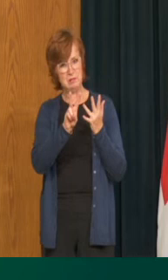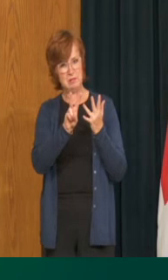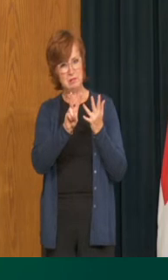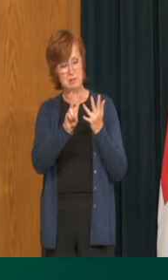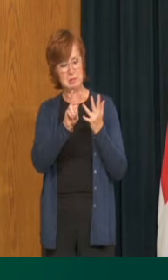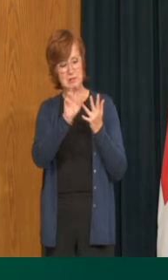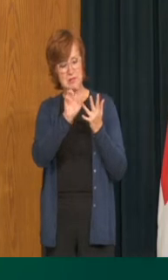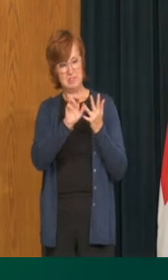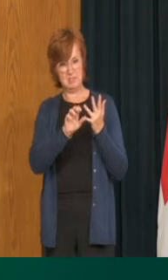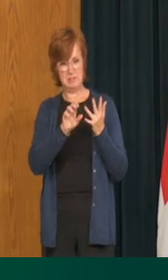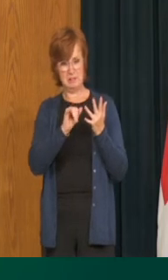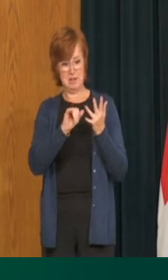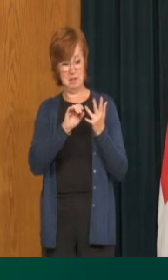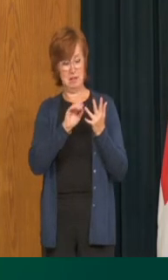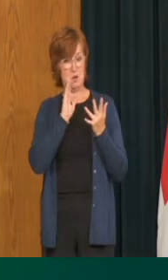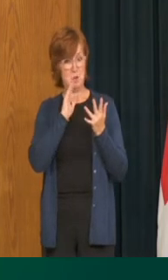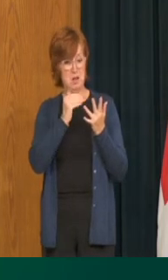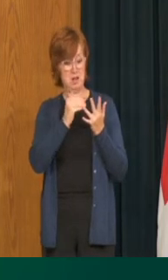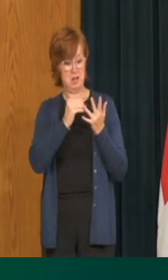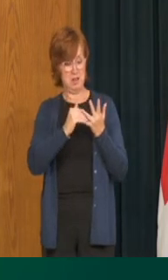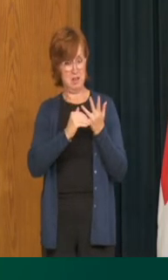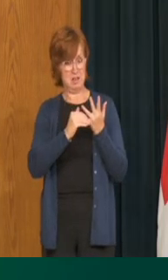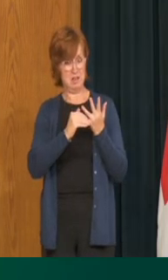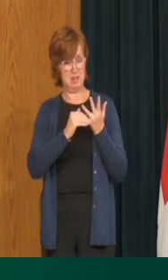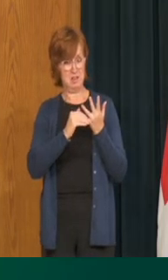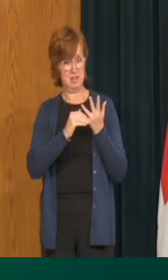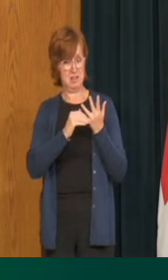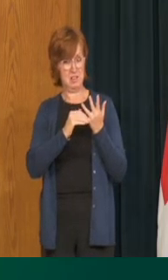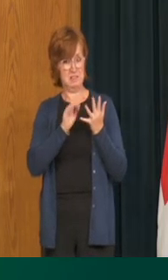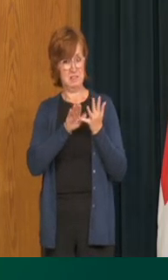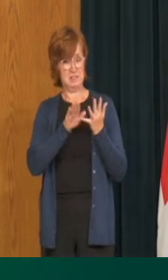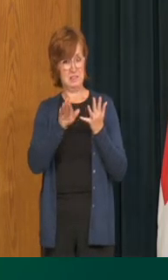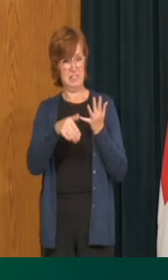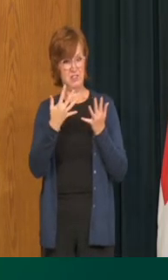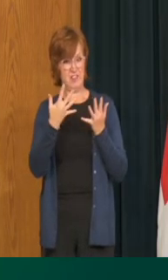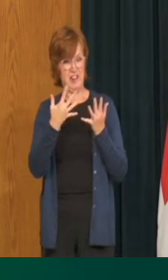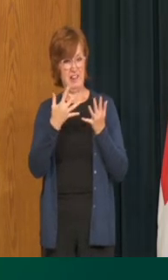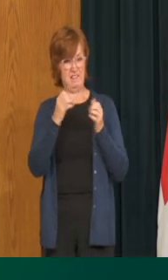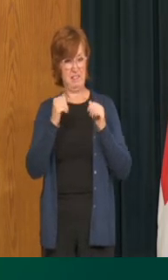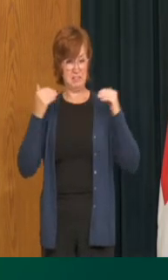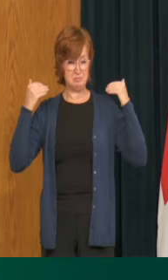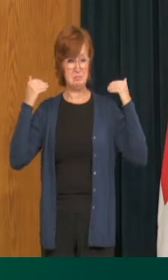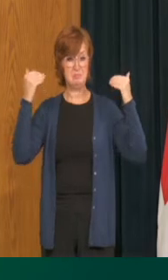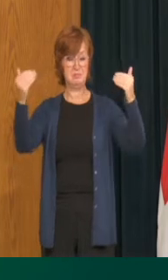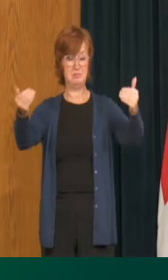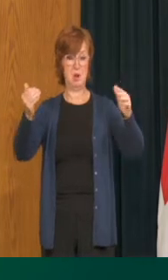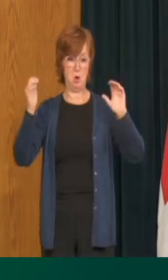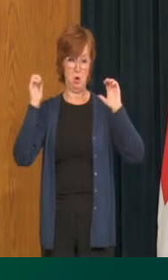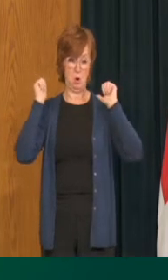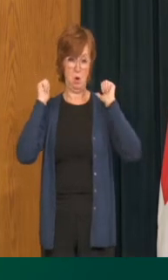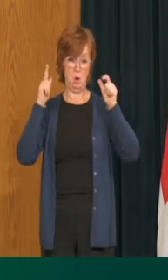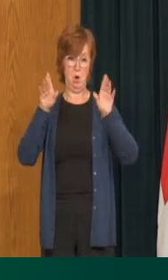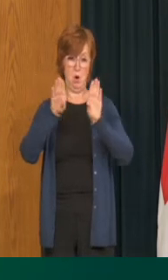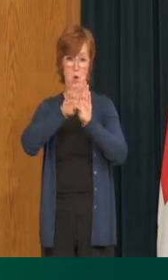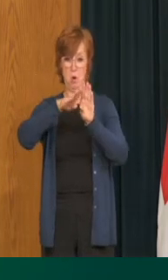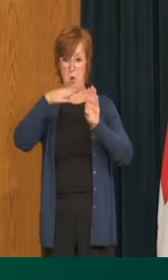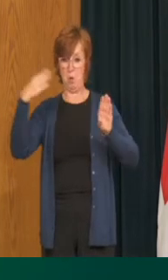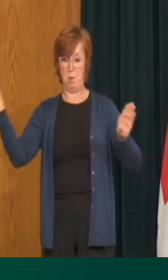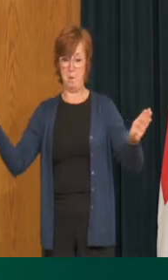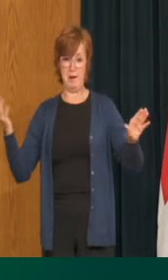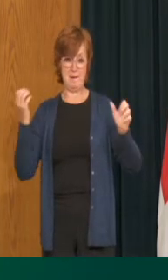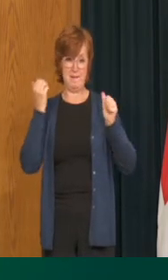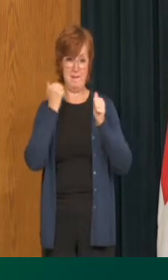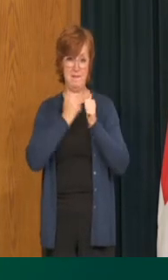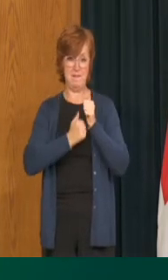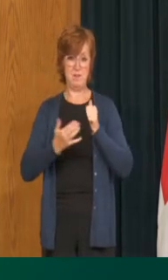given to entering stage 5 and maybe rethinking some of the remaining long-term restrictions? So